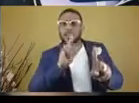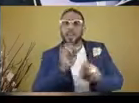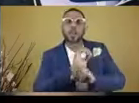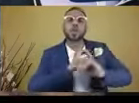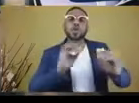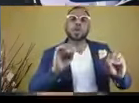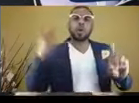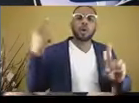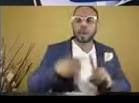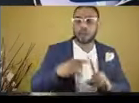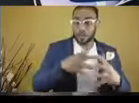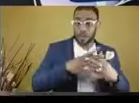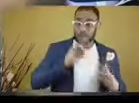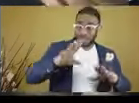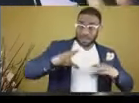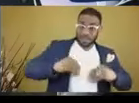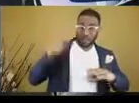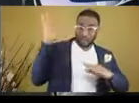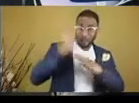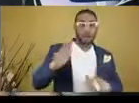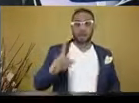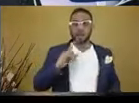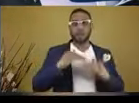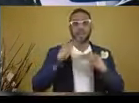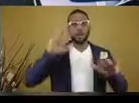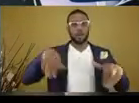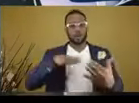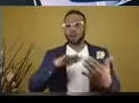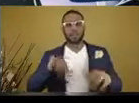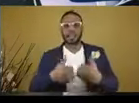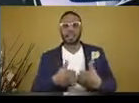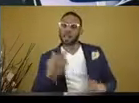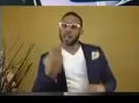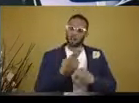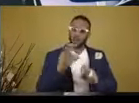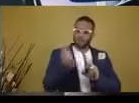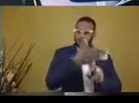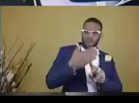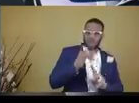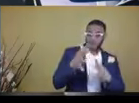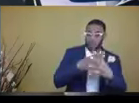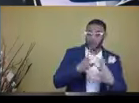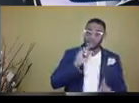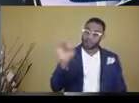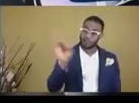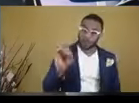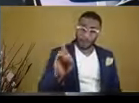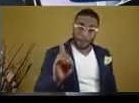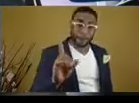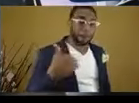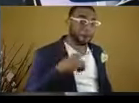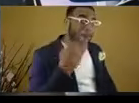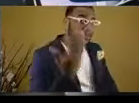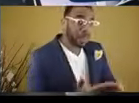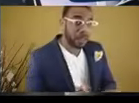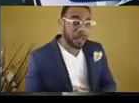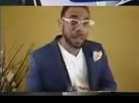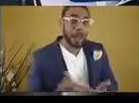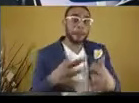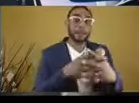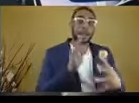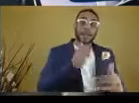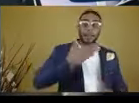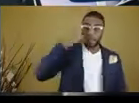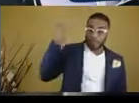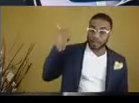that American is exceptional and beyond reproach, that using this cloak that America is a democracy, when in fact America at its